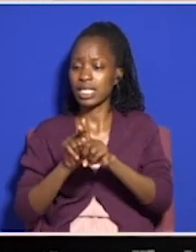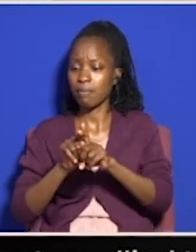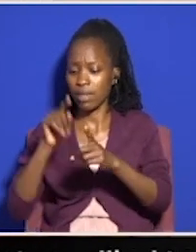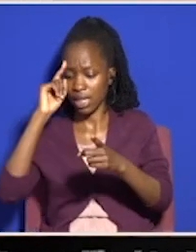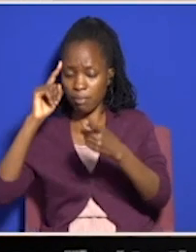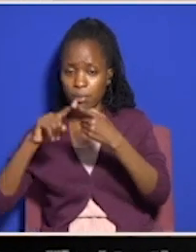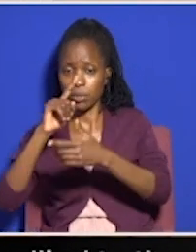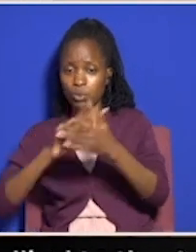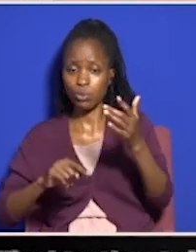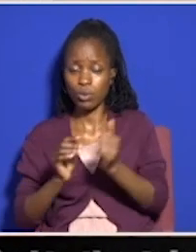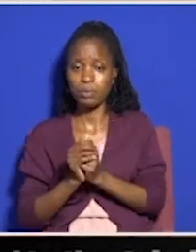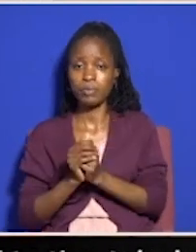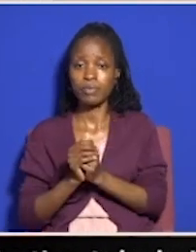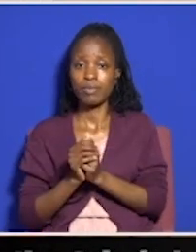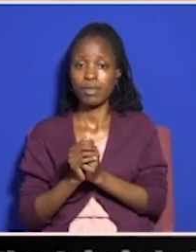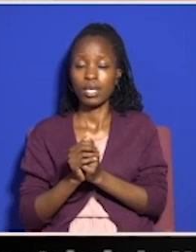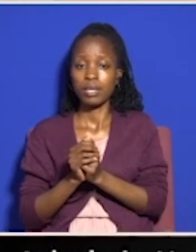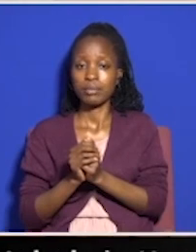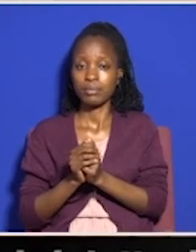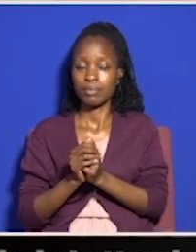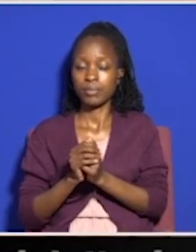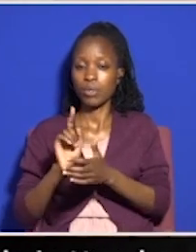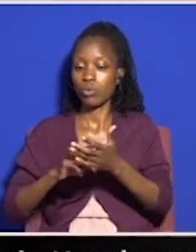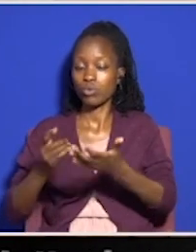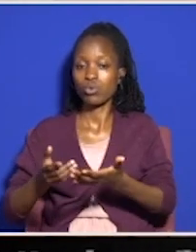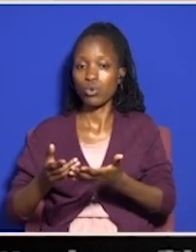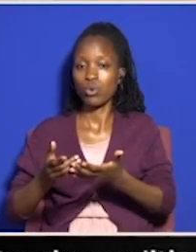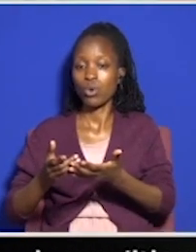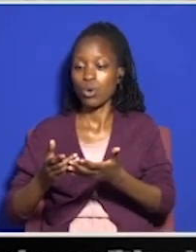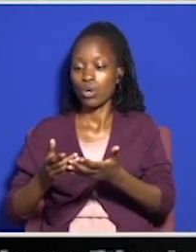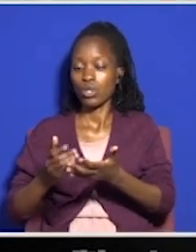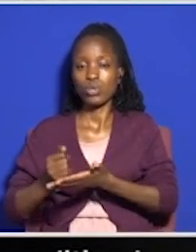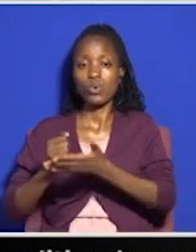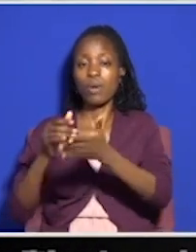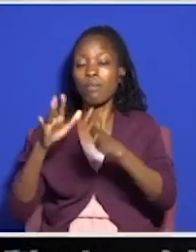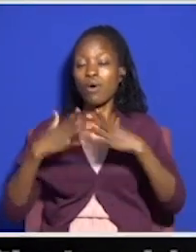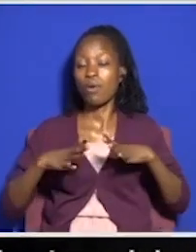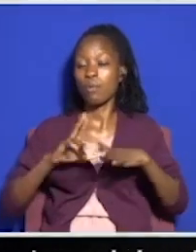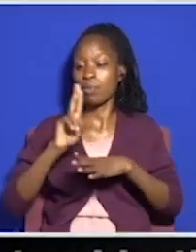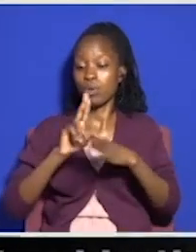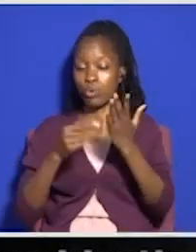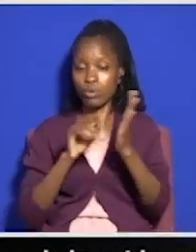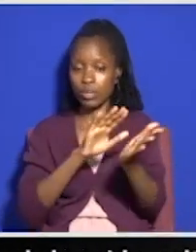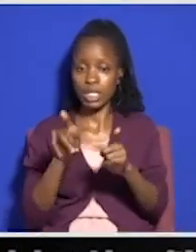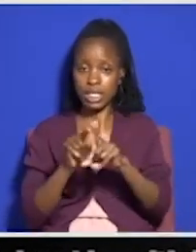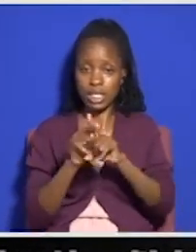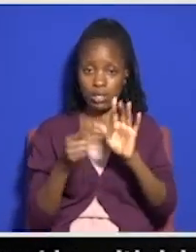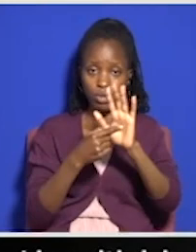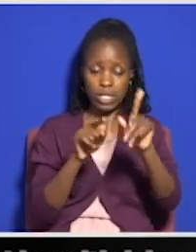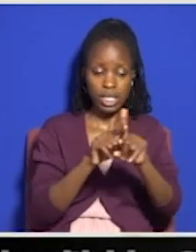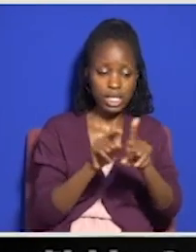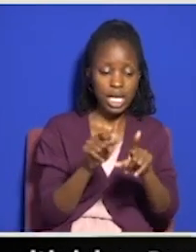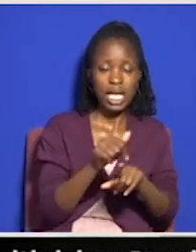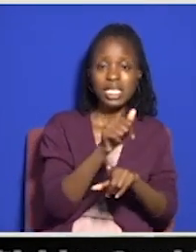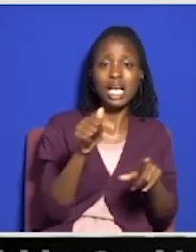to decentralize the openness and increase consumer usefulness. It has also been revealed that unlike other companies